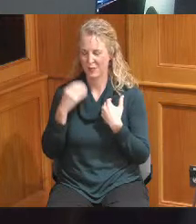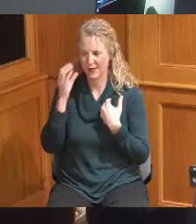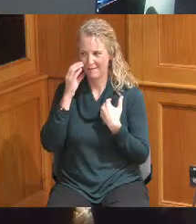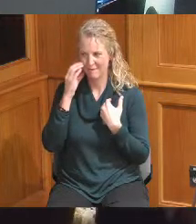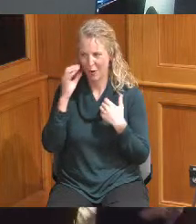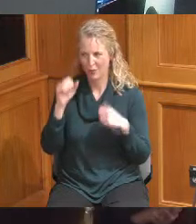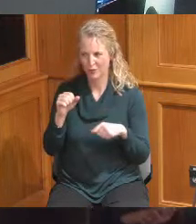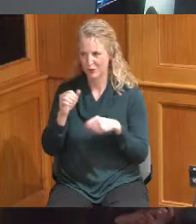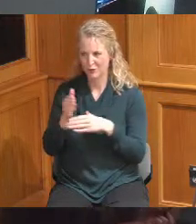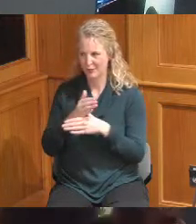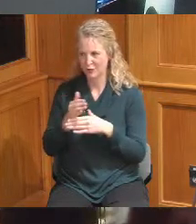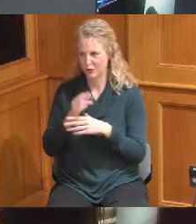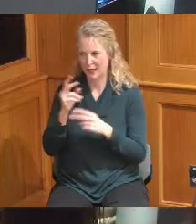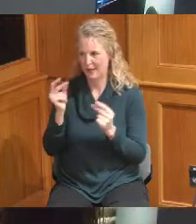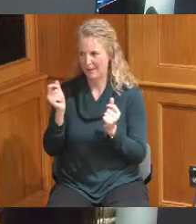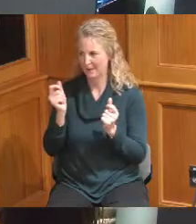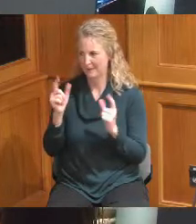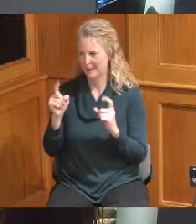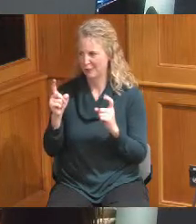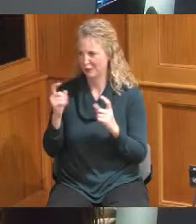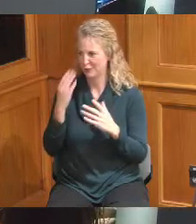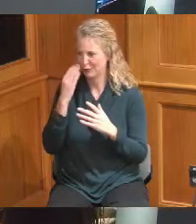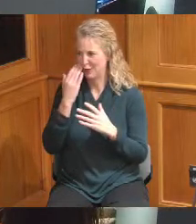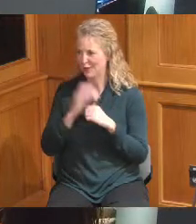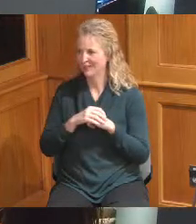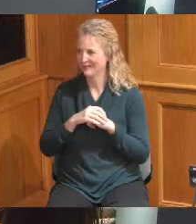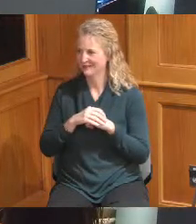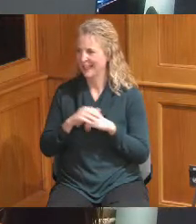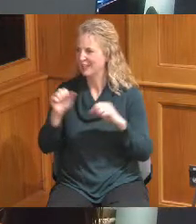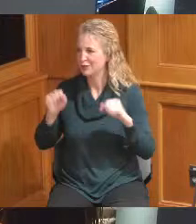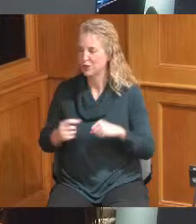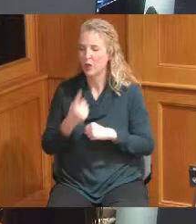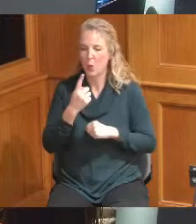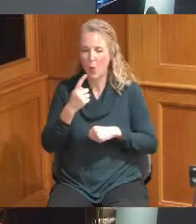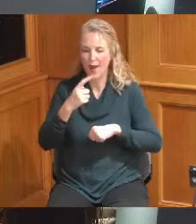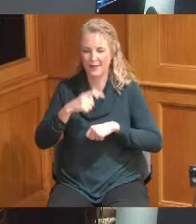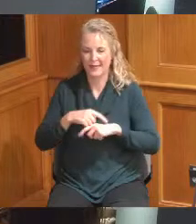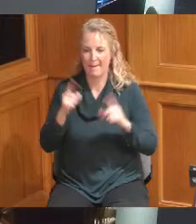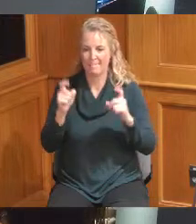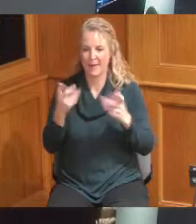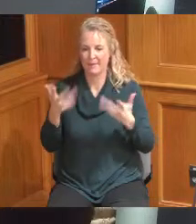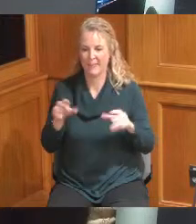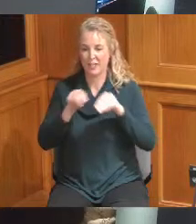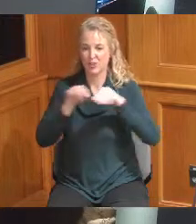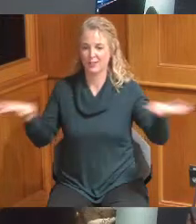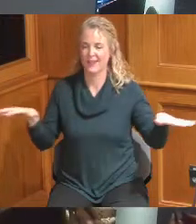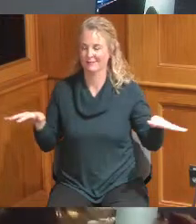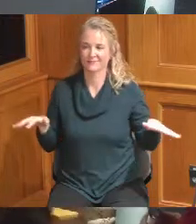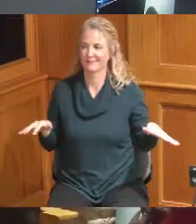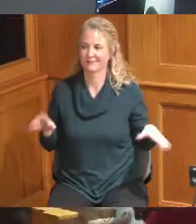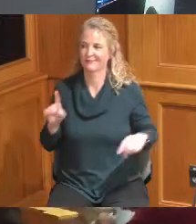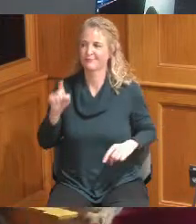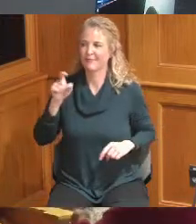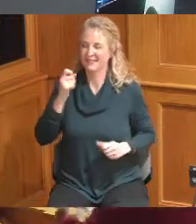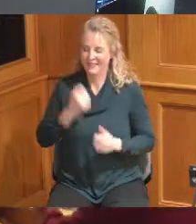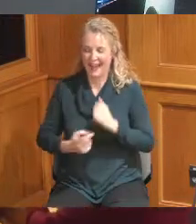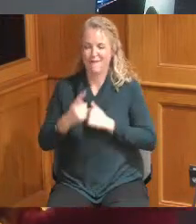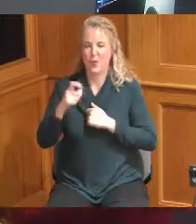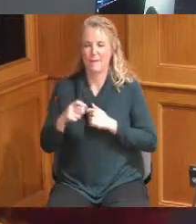Okay, me. Yay. All right, ready? 1, 2, 3. One more. 1, 2, 3. Thank you.